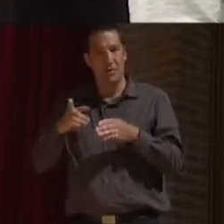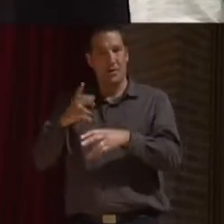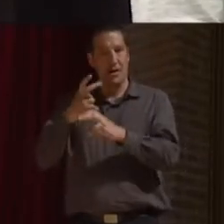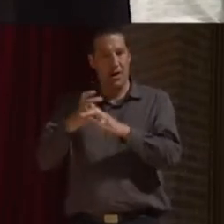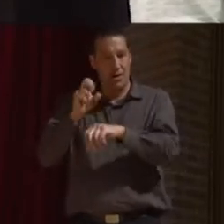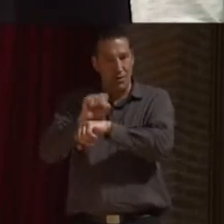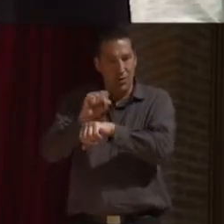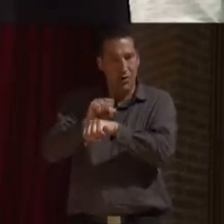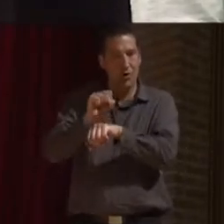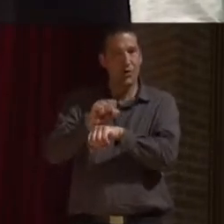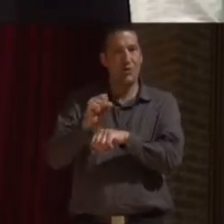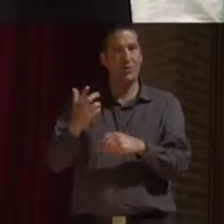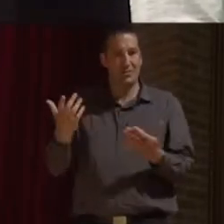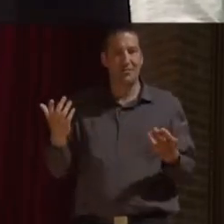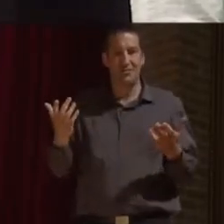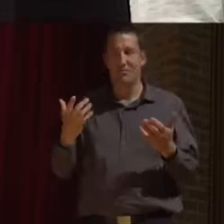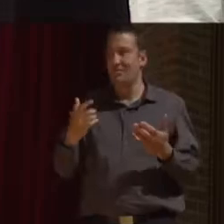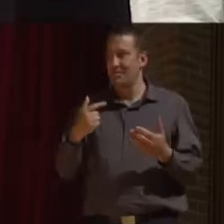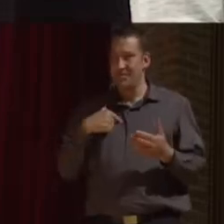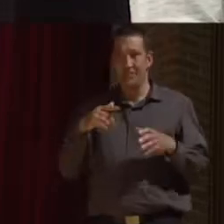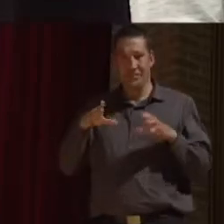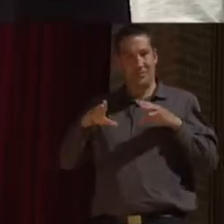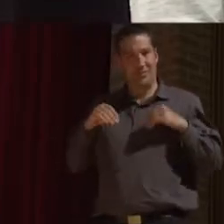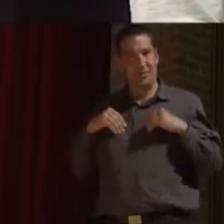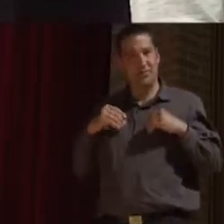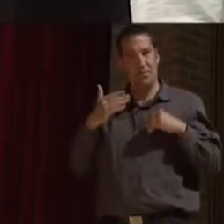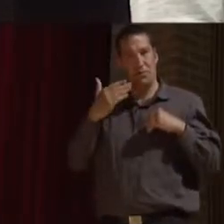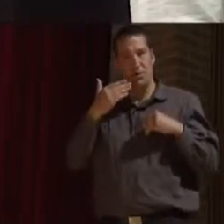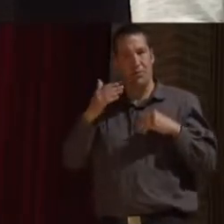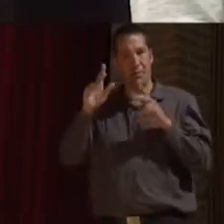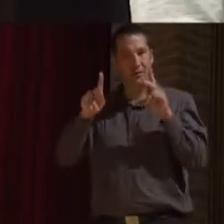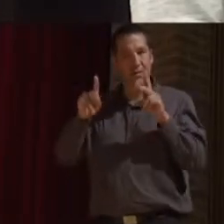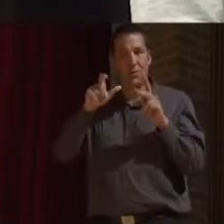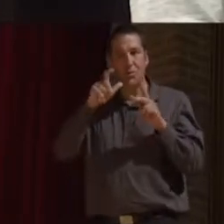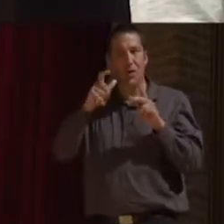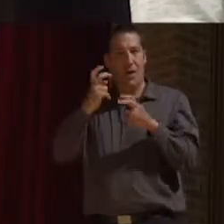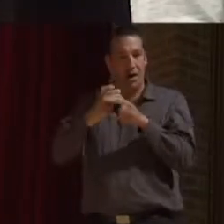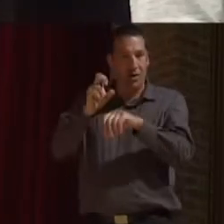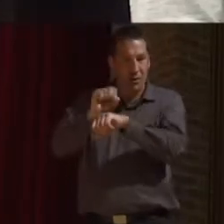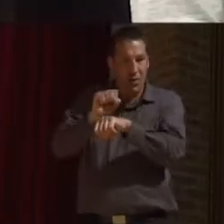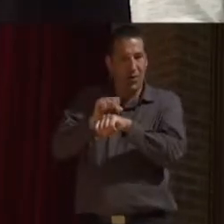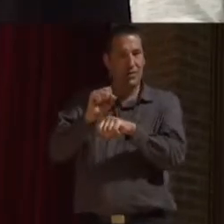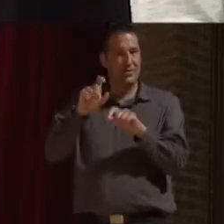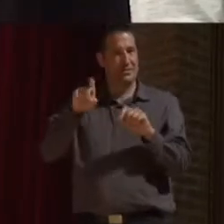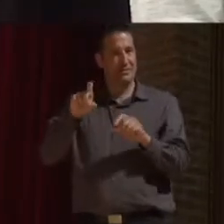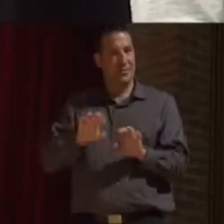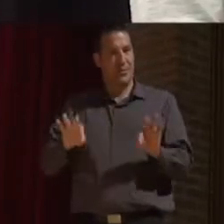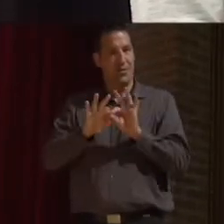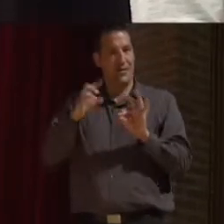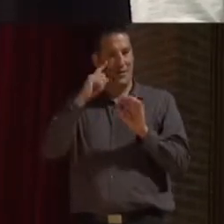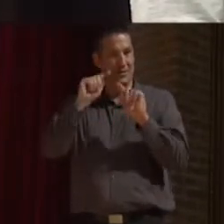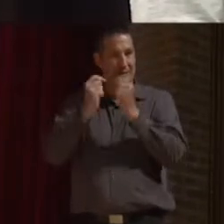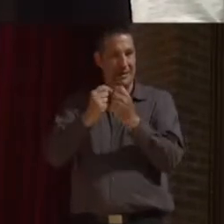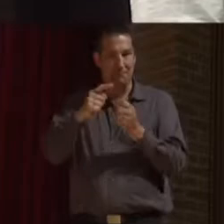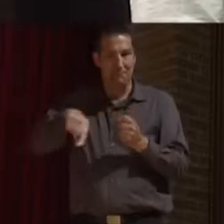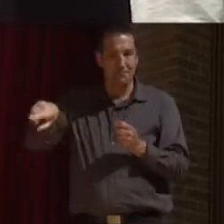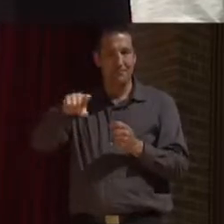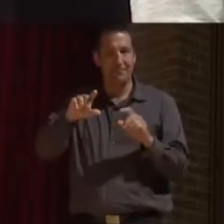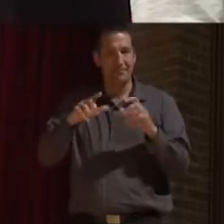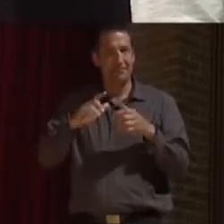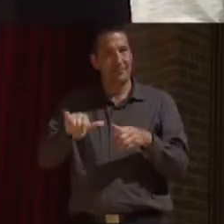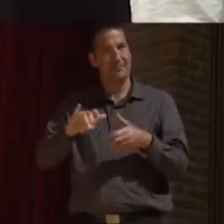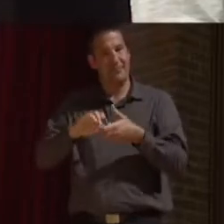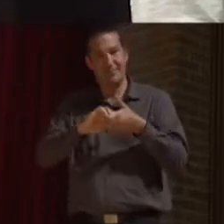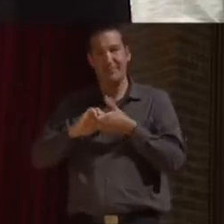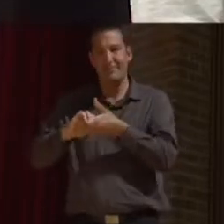We take good hardworking people, and build a team out of those people. And if you've